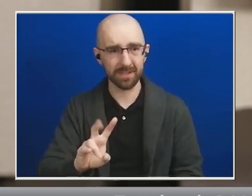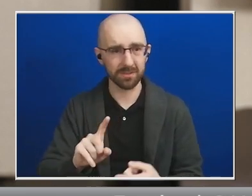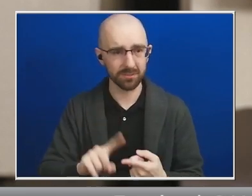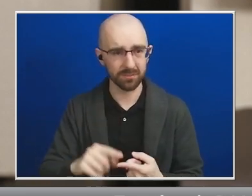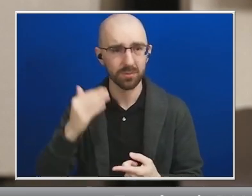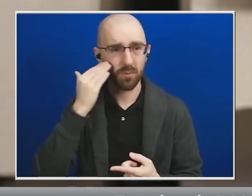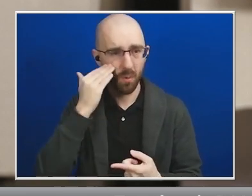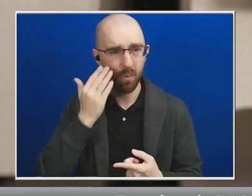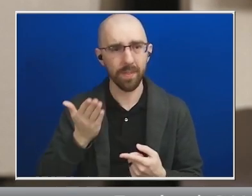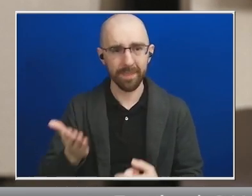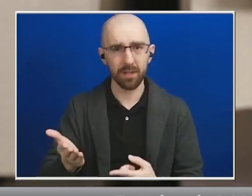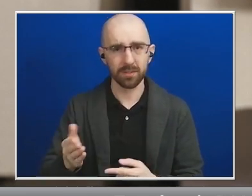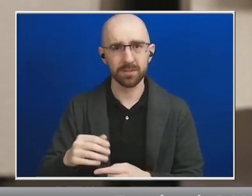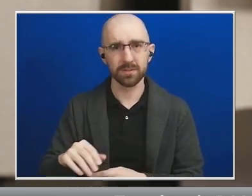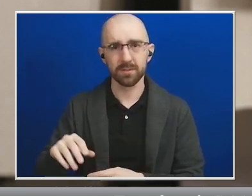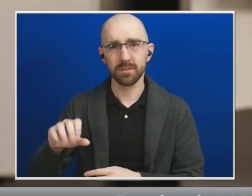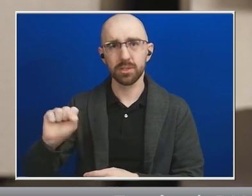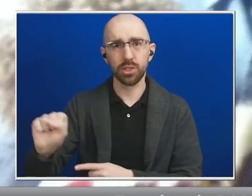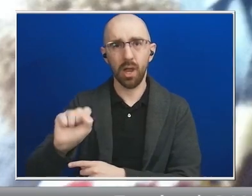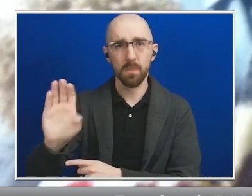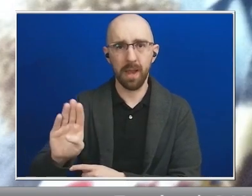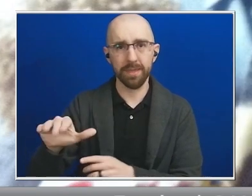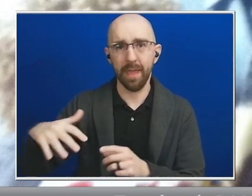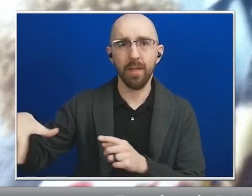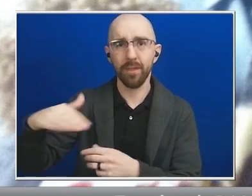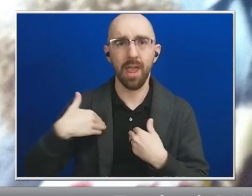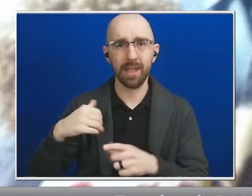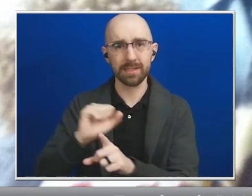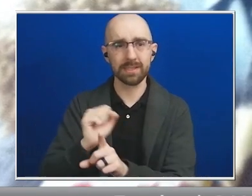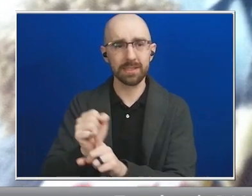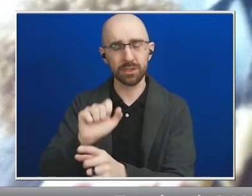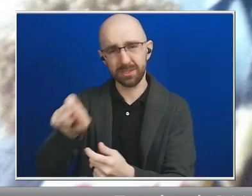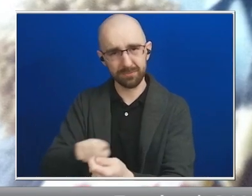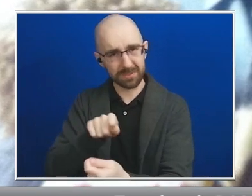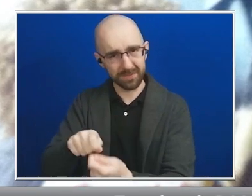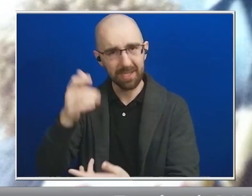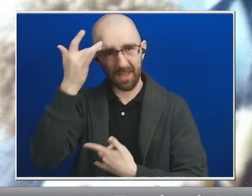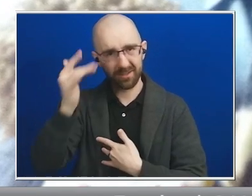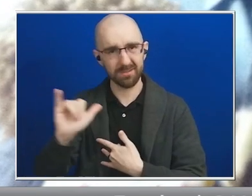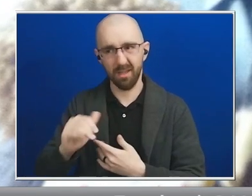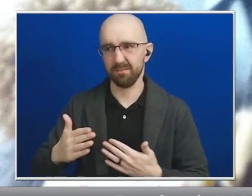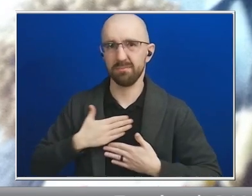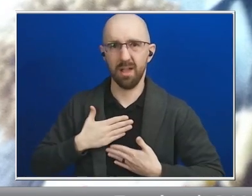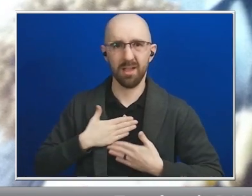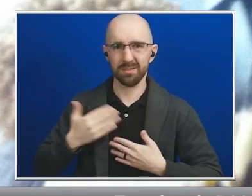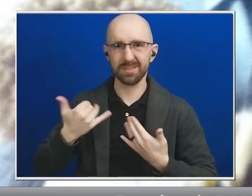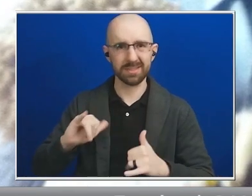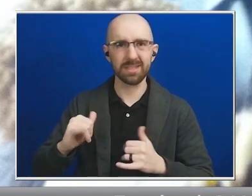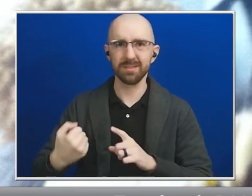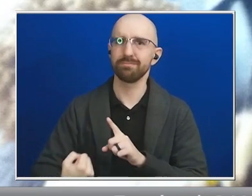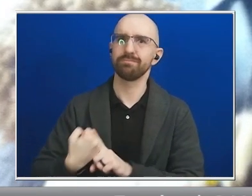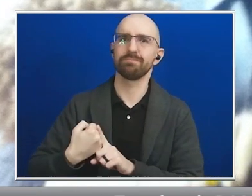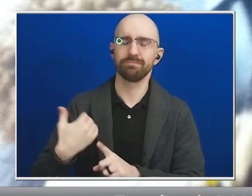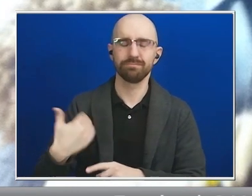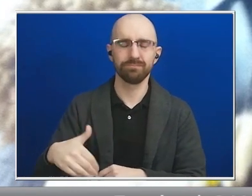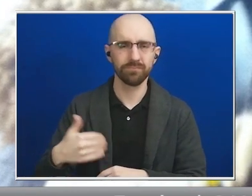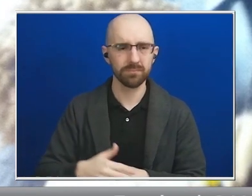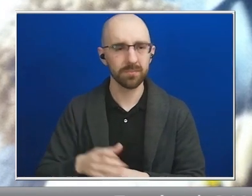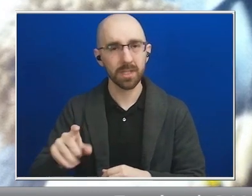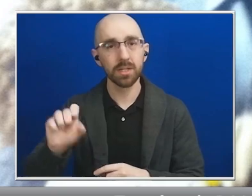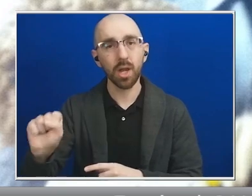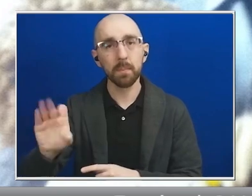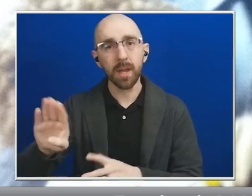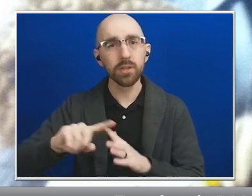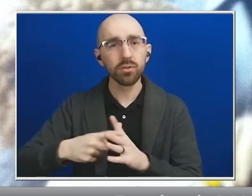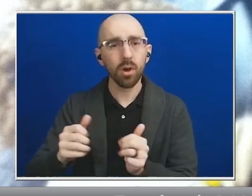Shadow Buddy out there that has a condition-specific illness like you do, I mean, it still hits home. Shadow Buddy started out with 4 and quickly